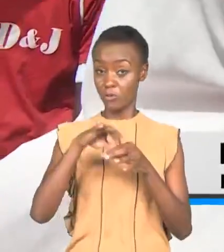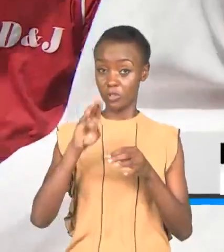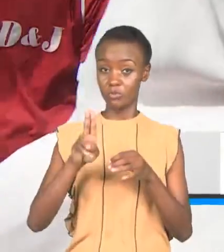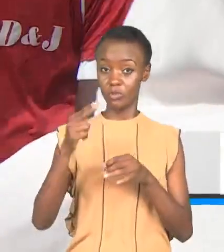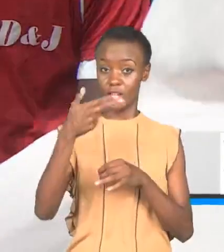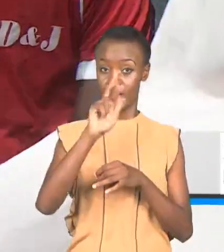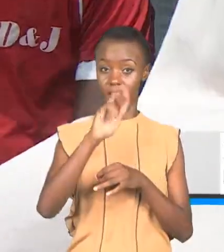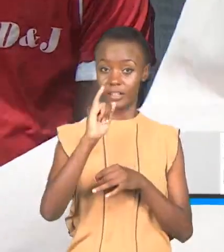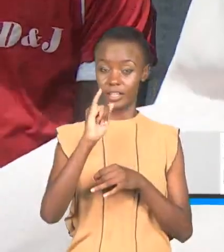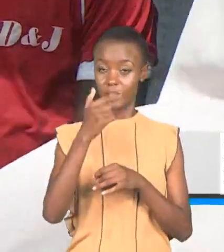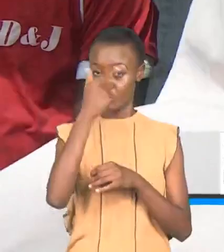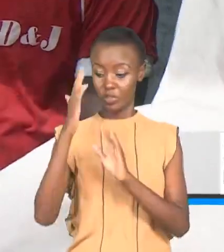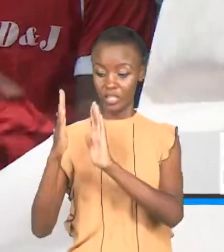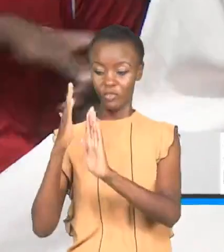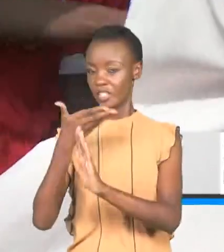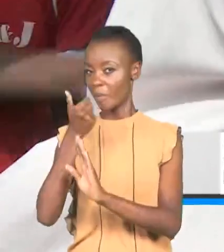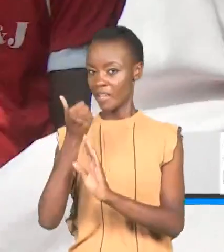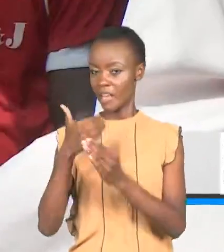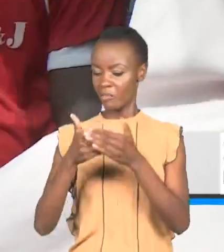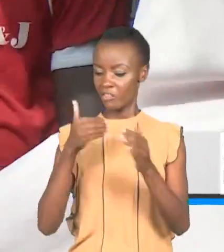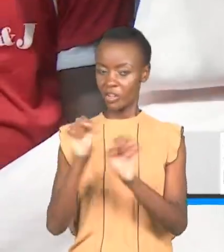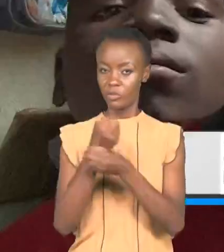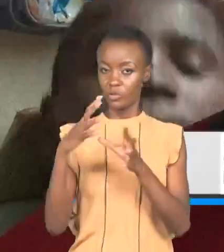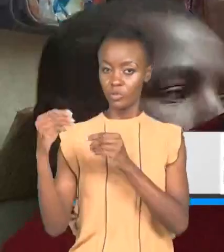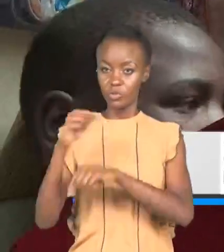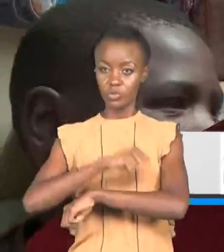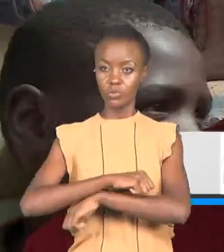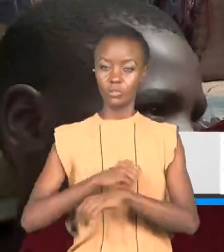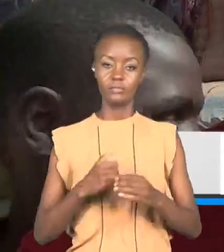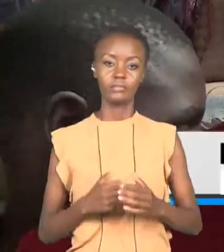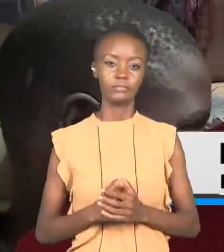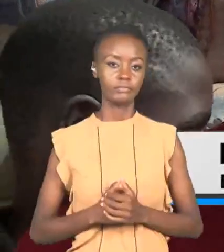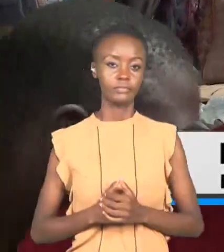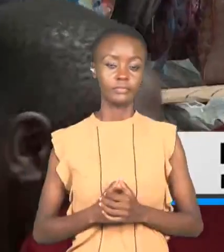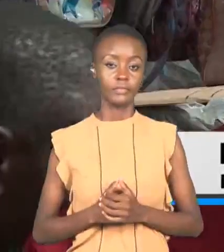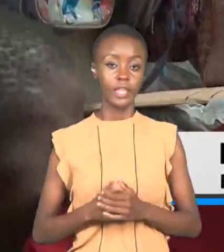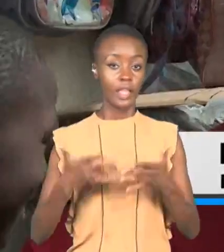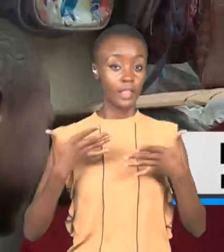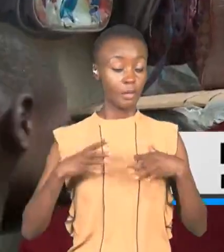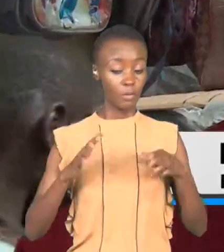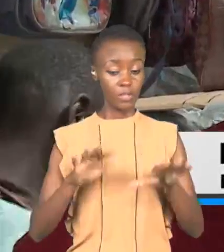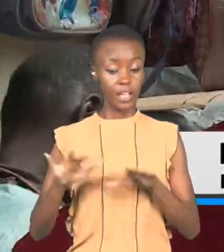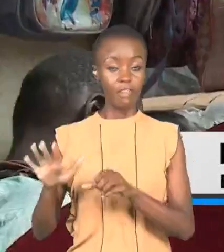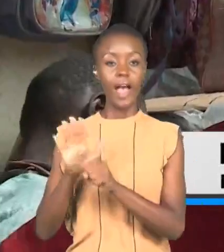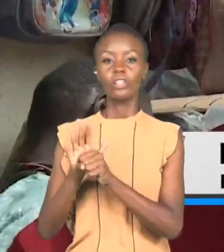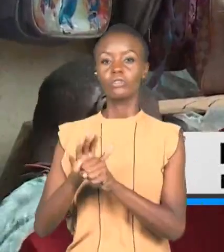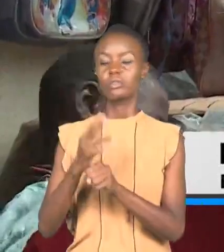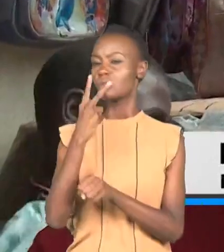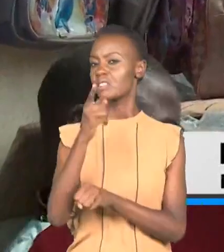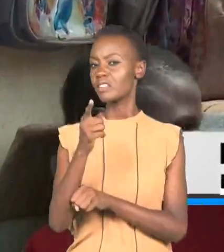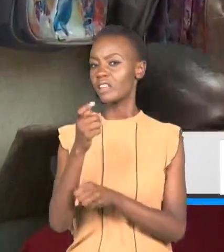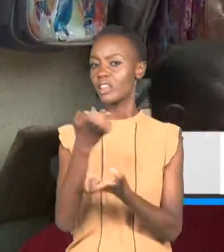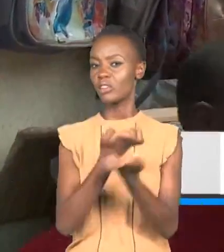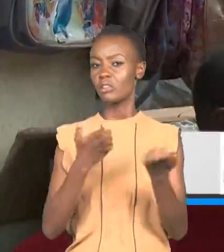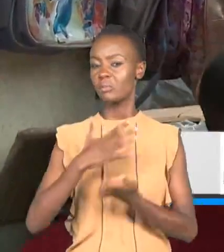he has improved security. Before, we couldn't even go to school. The people are suffering. You can see that the economy